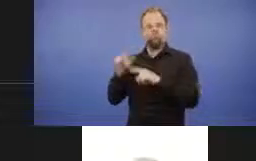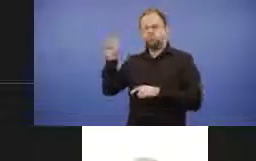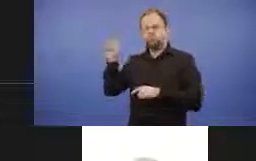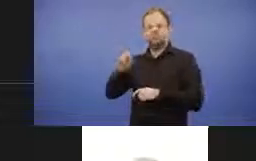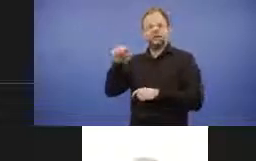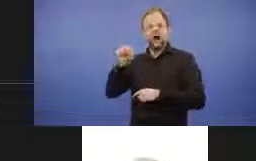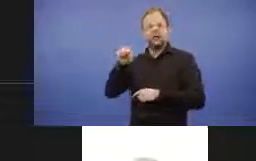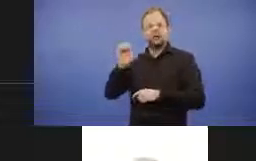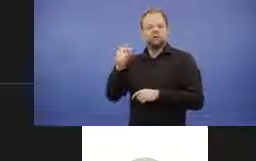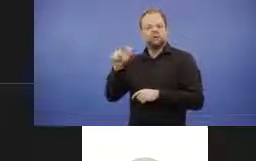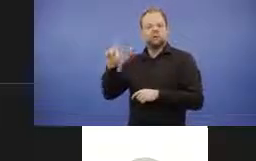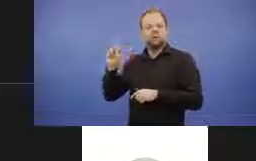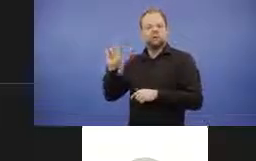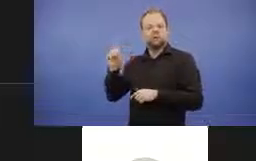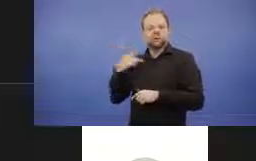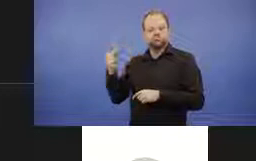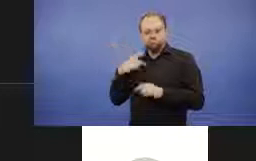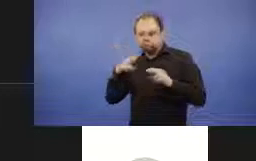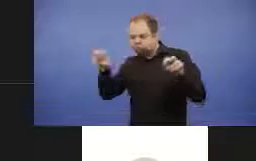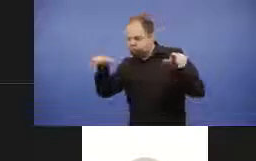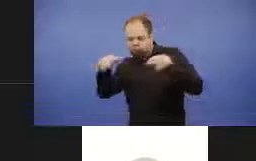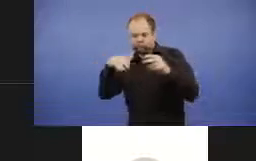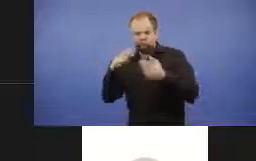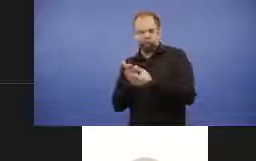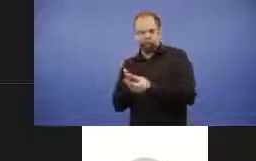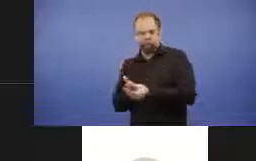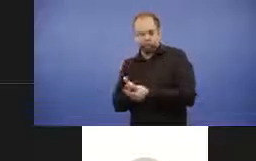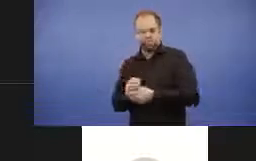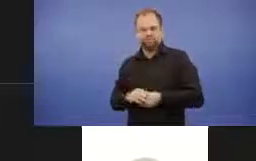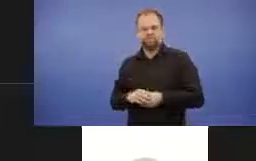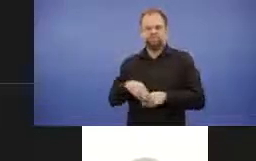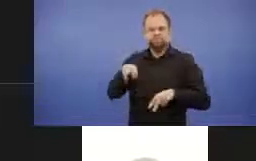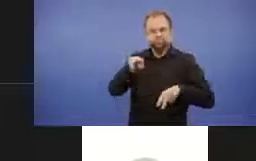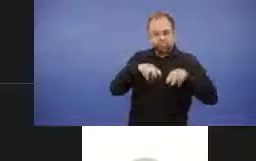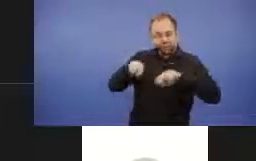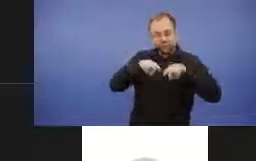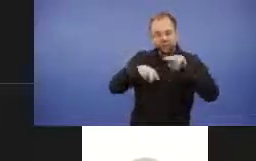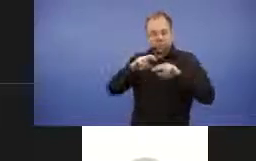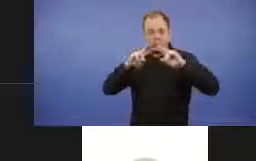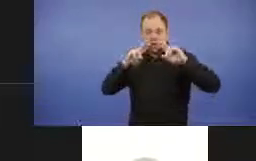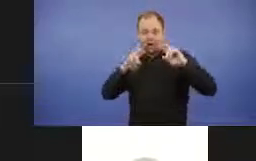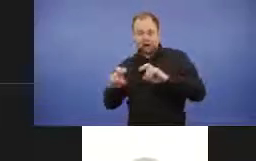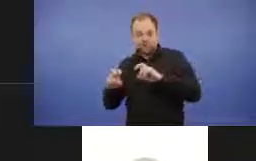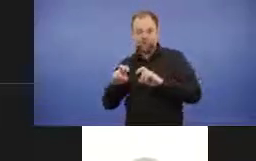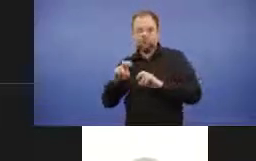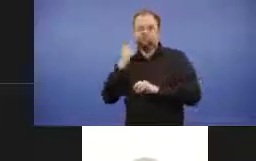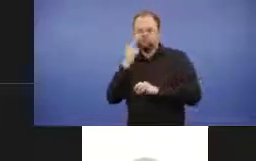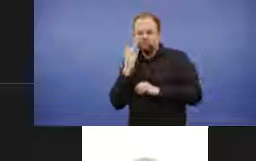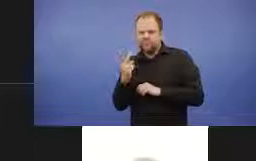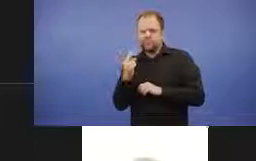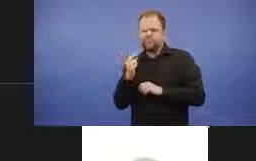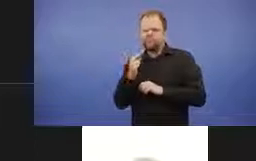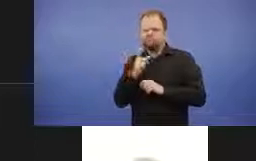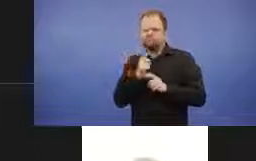the application and interpretation of the obligations established by Article 11 of the CRPD as